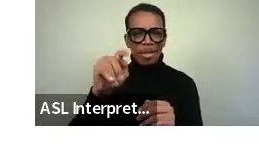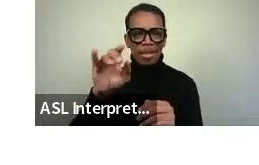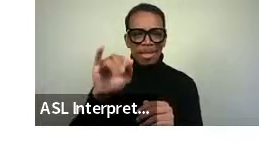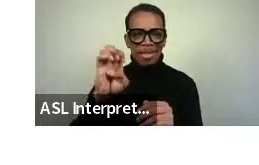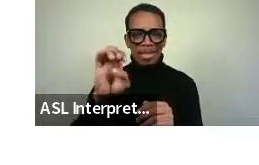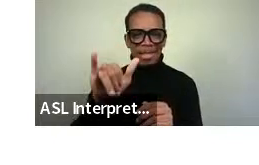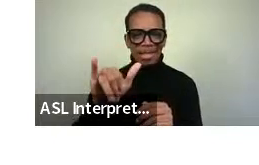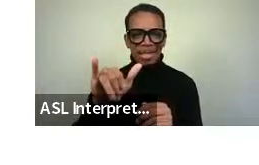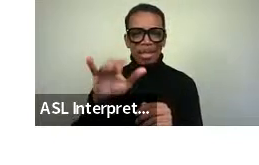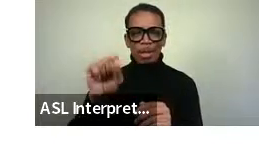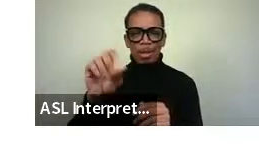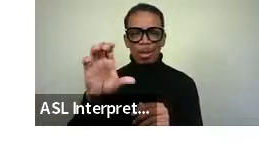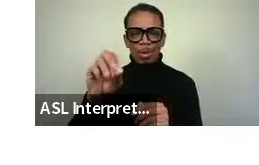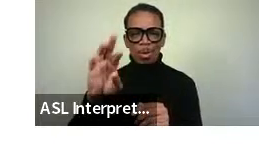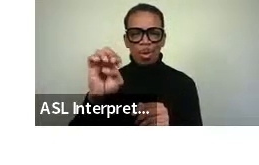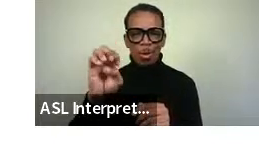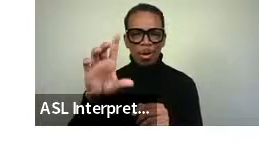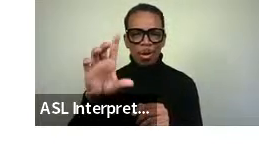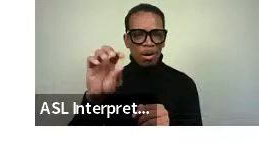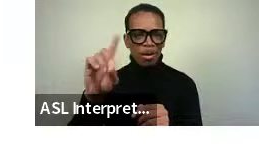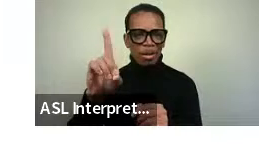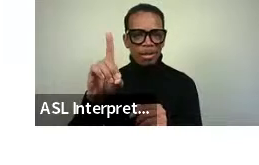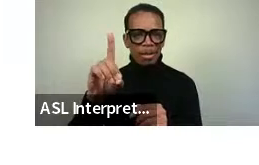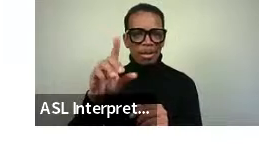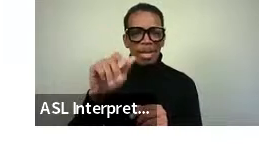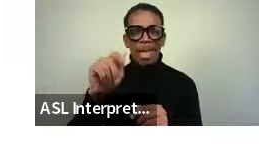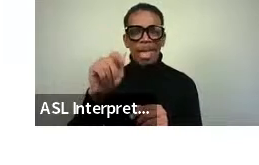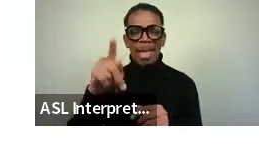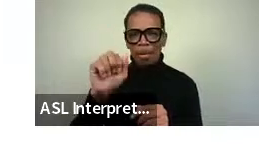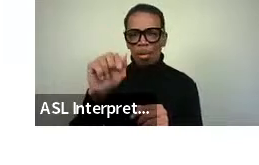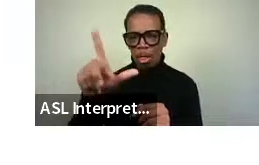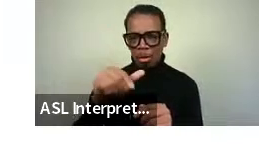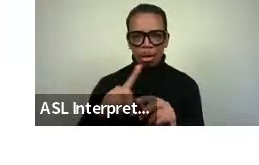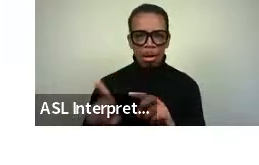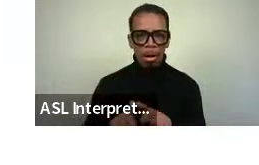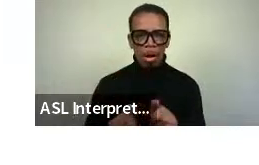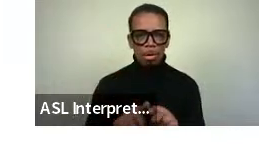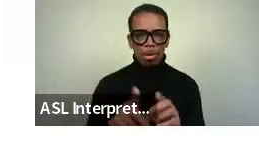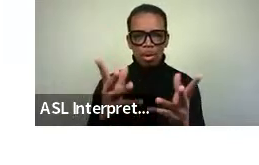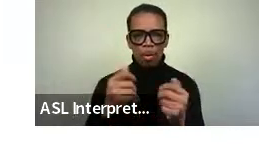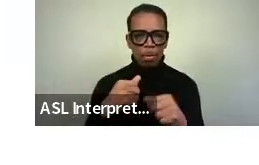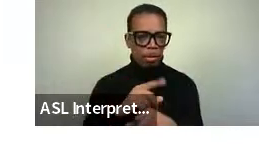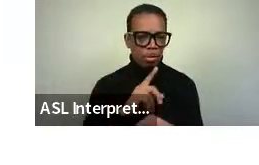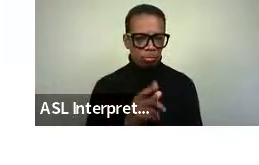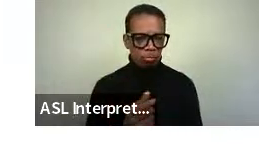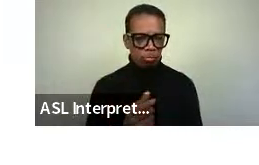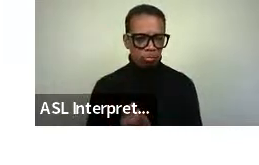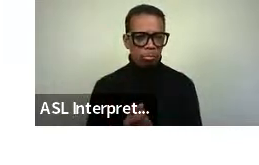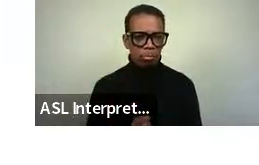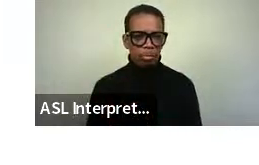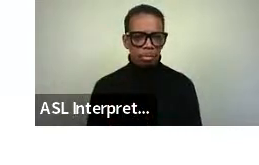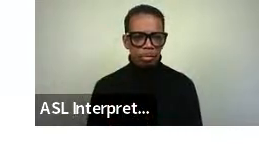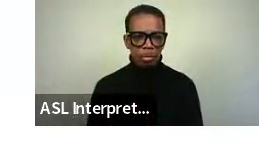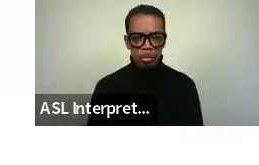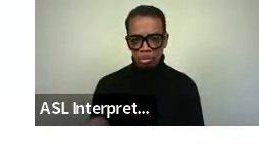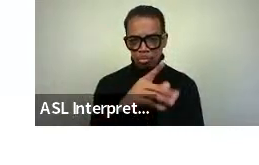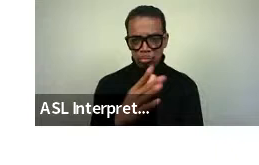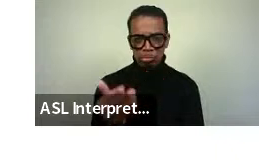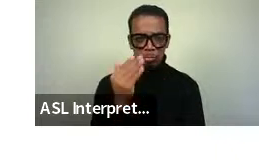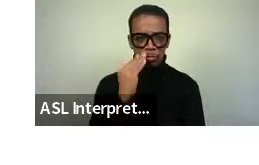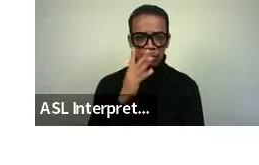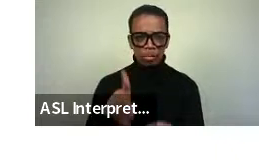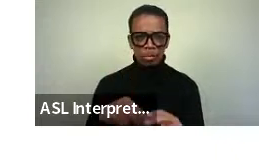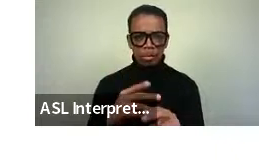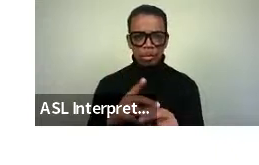Equity 2030 efforts. And then we also are very, want to make sure that you're aware about